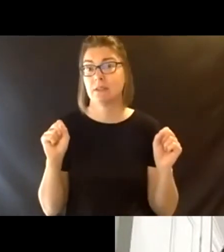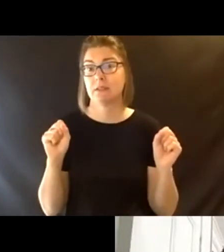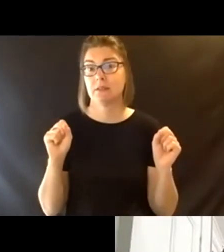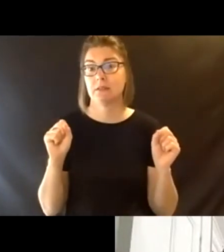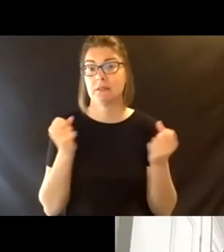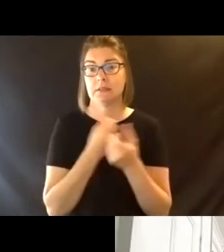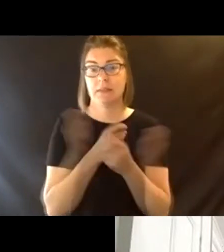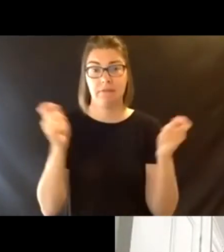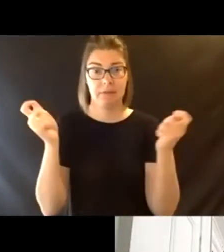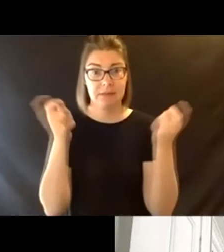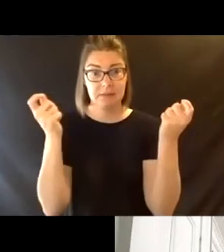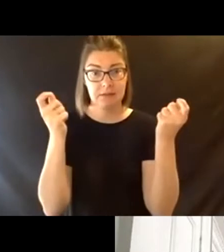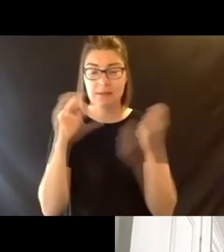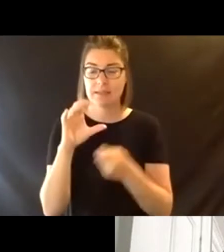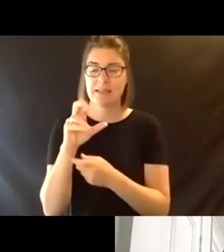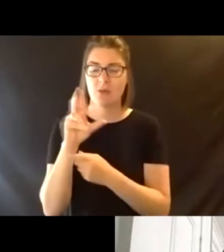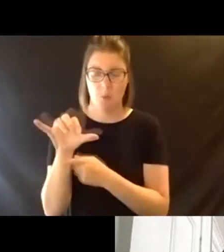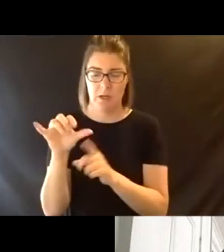ceremony in terms of